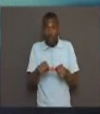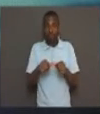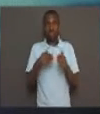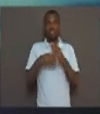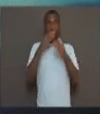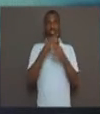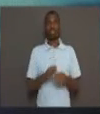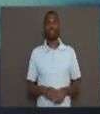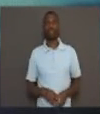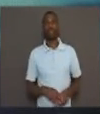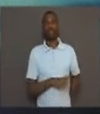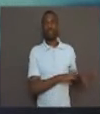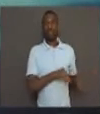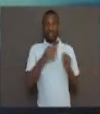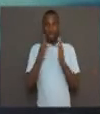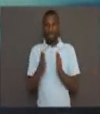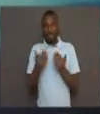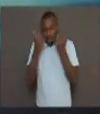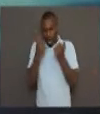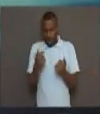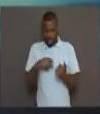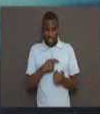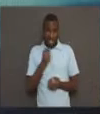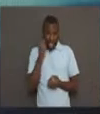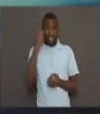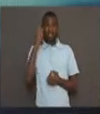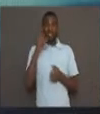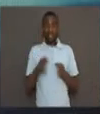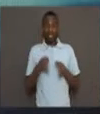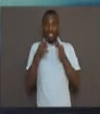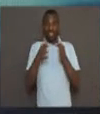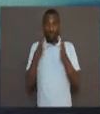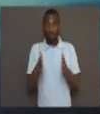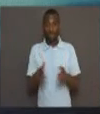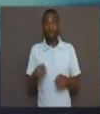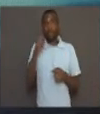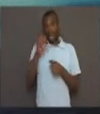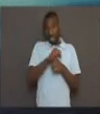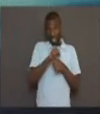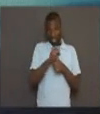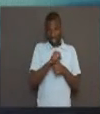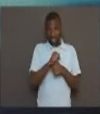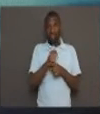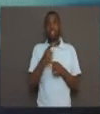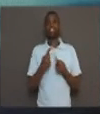Students, let us test our understanding of transformers with an activity.